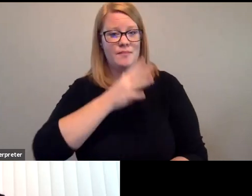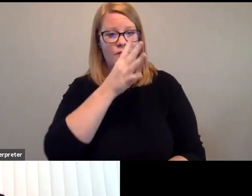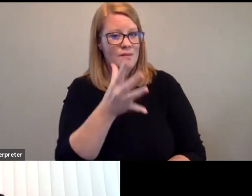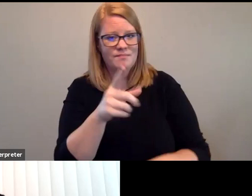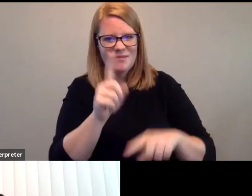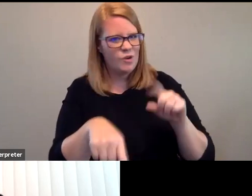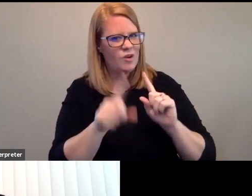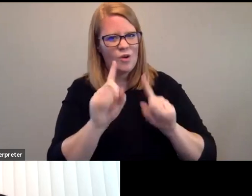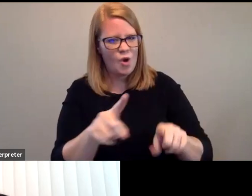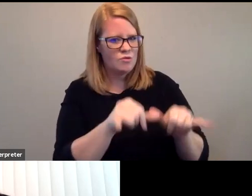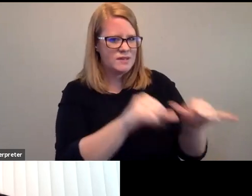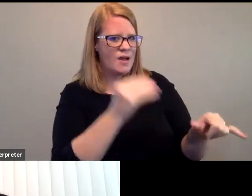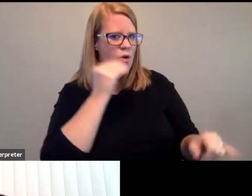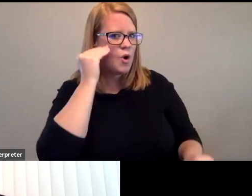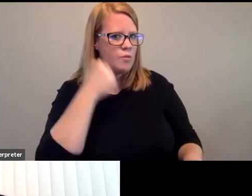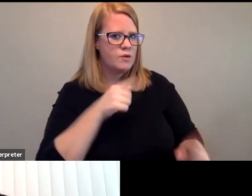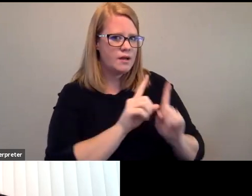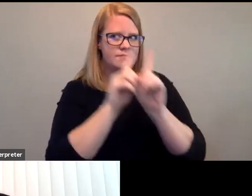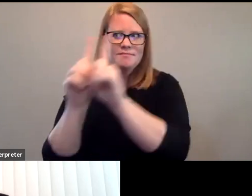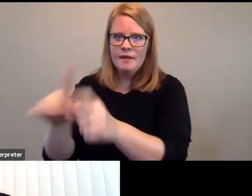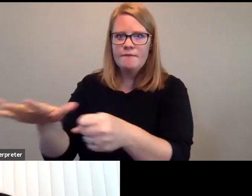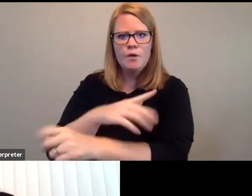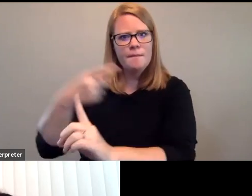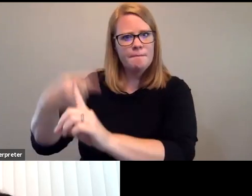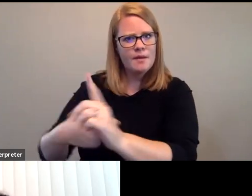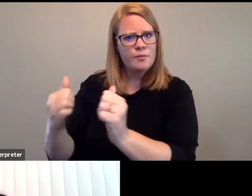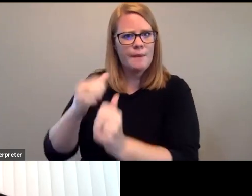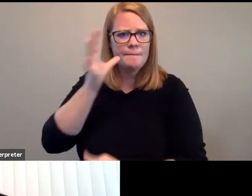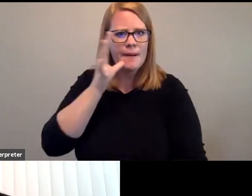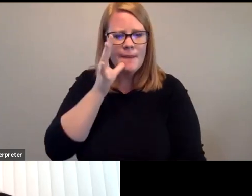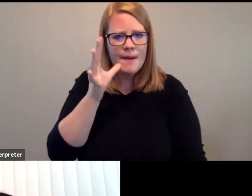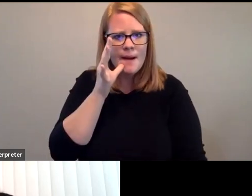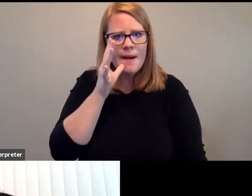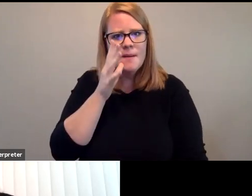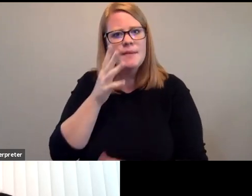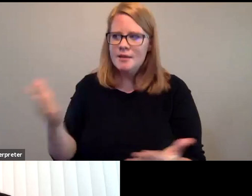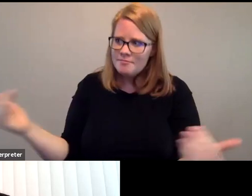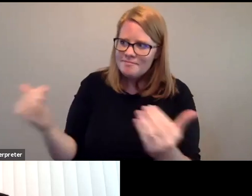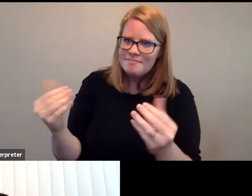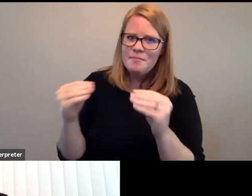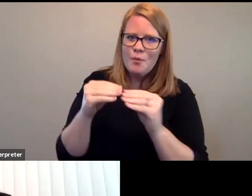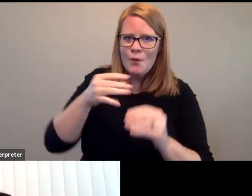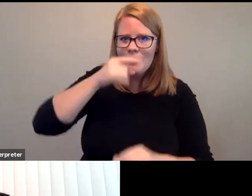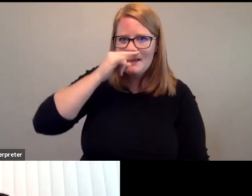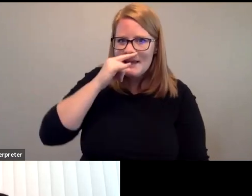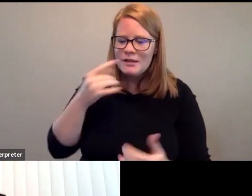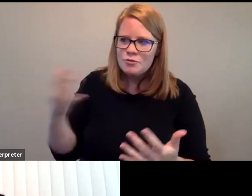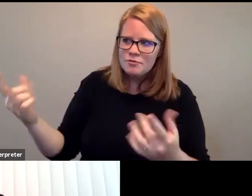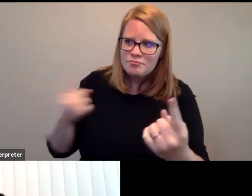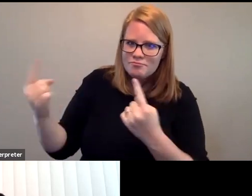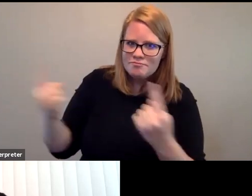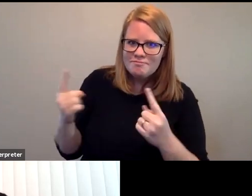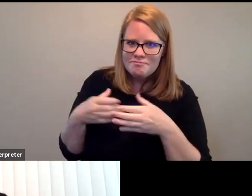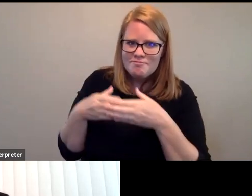groups come out. That's when the kids started to join, and there was a lot of people. There was a lot of different families there. Some of the older lady who